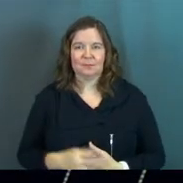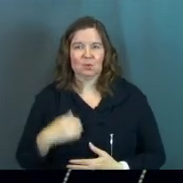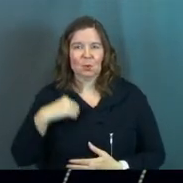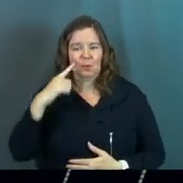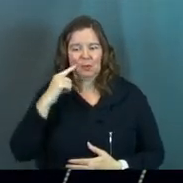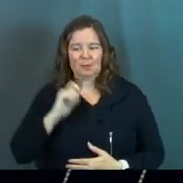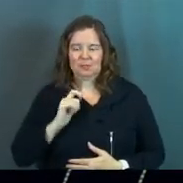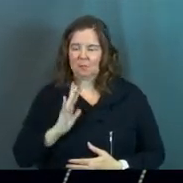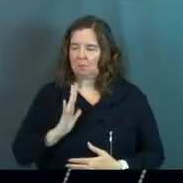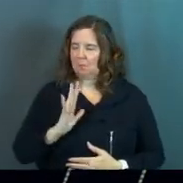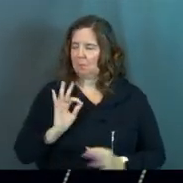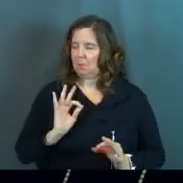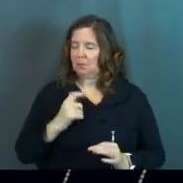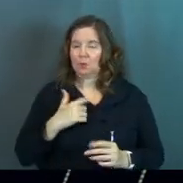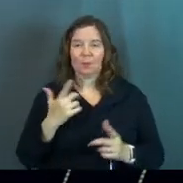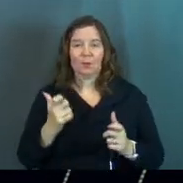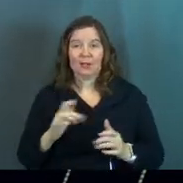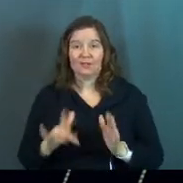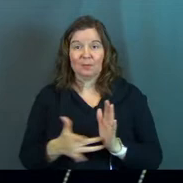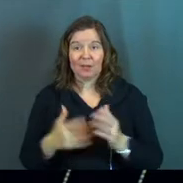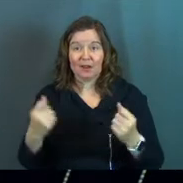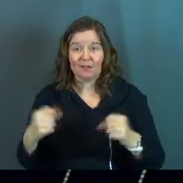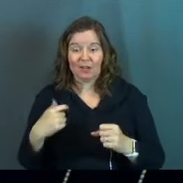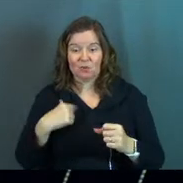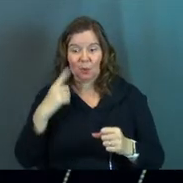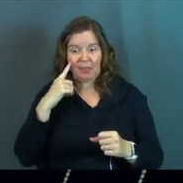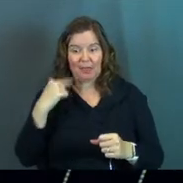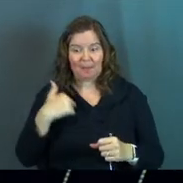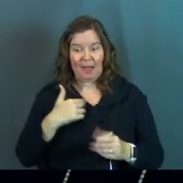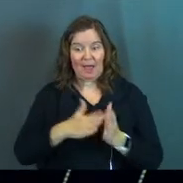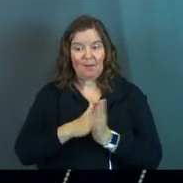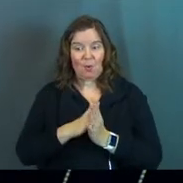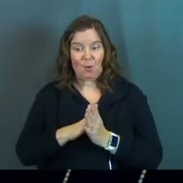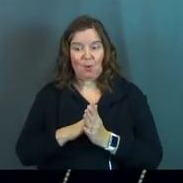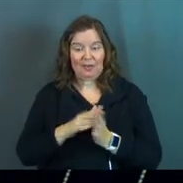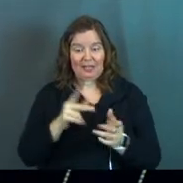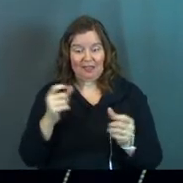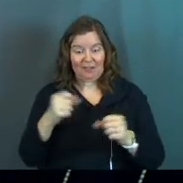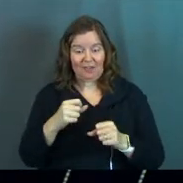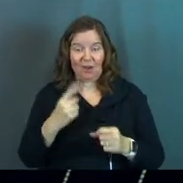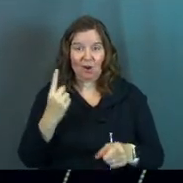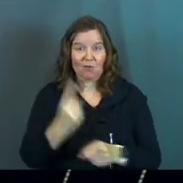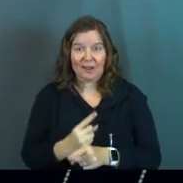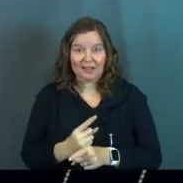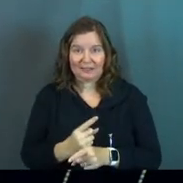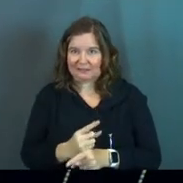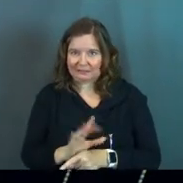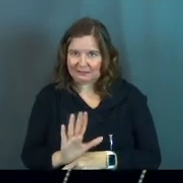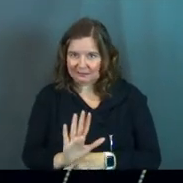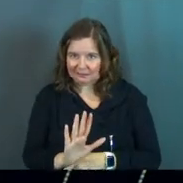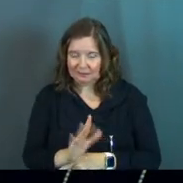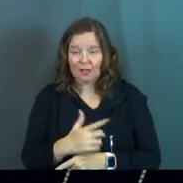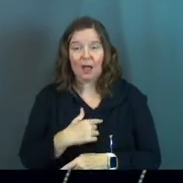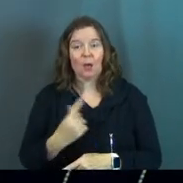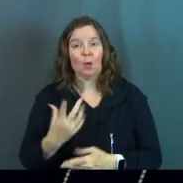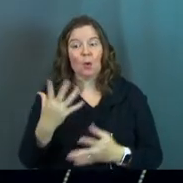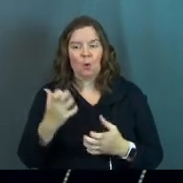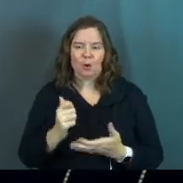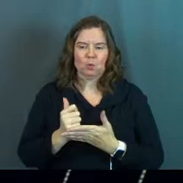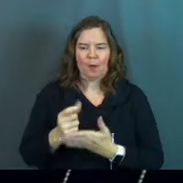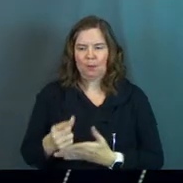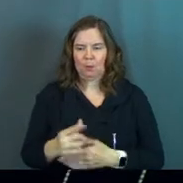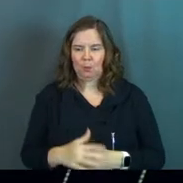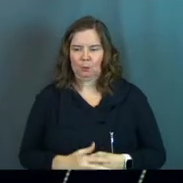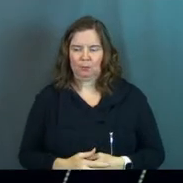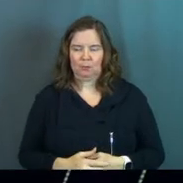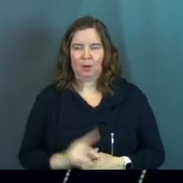Don't be so quick if you're in the middle of a fight to believe that your motives in the fight are right. I only wanted to help